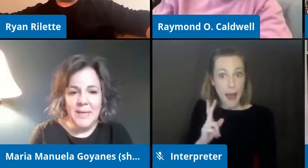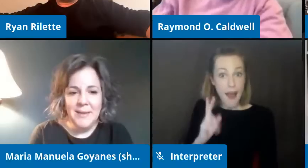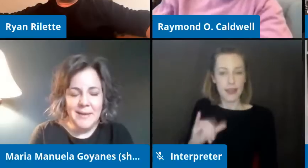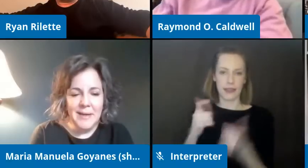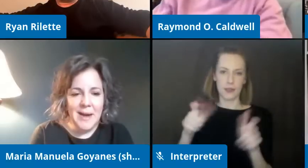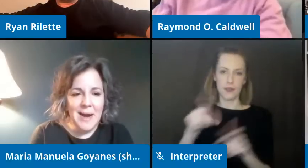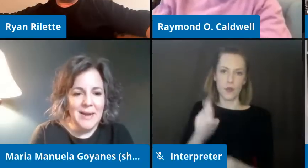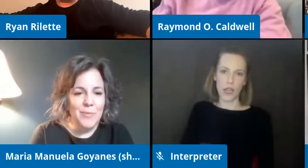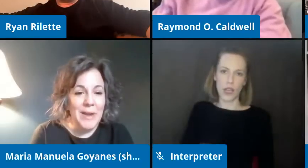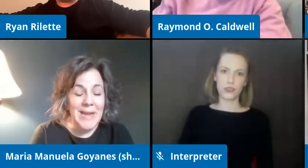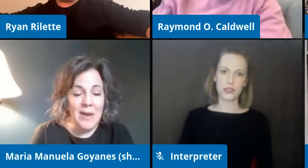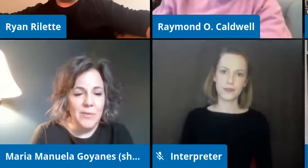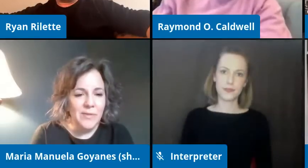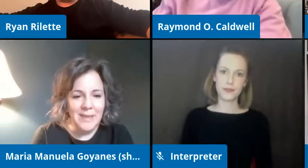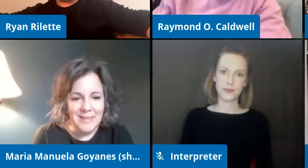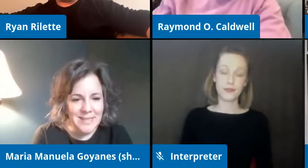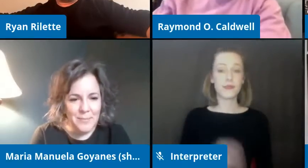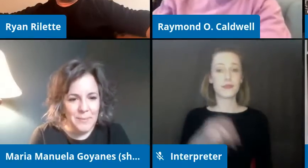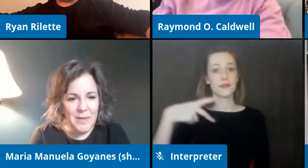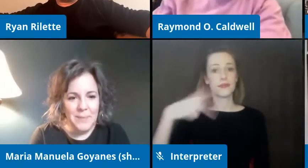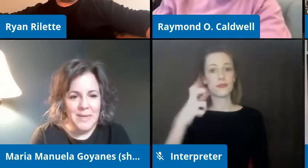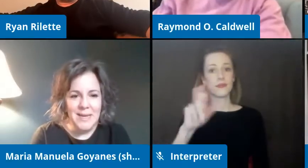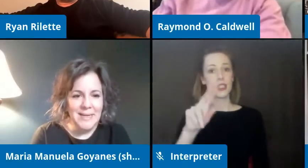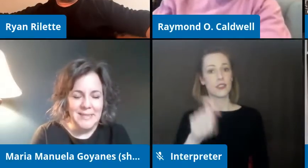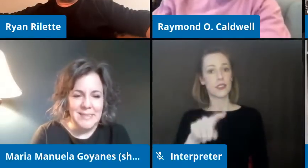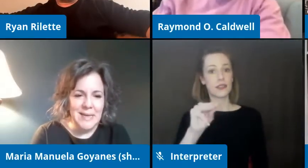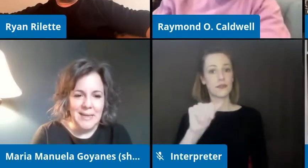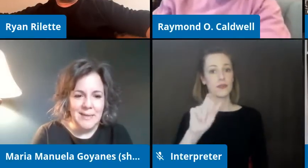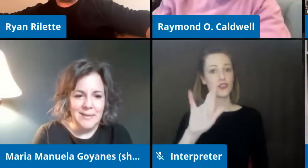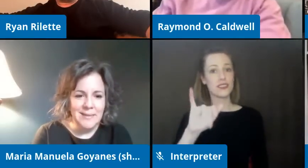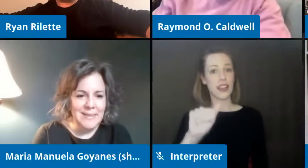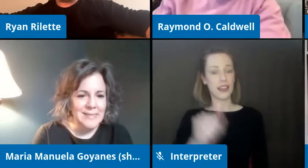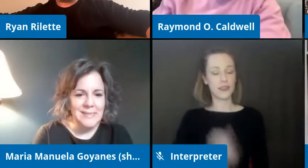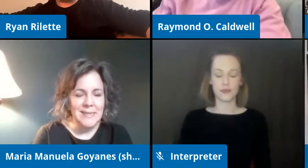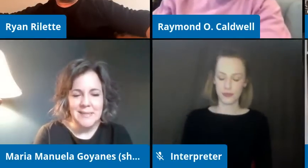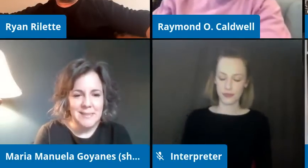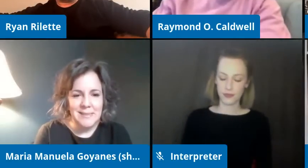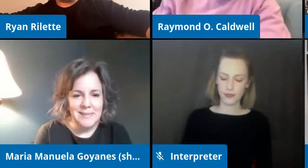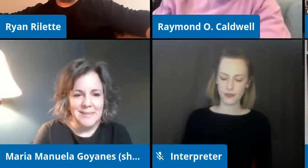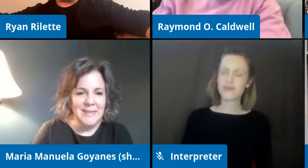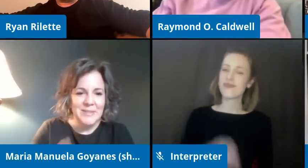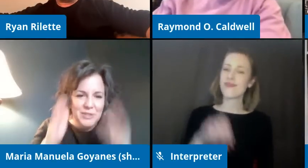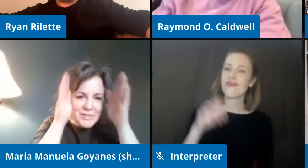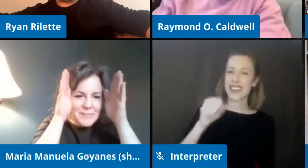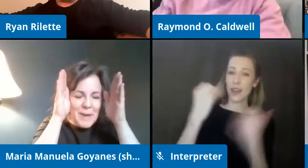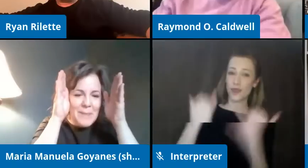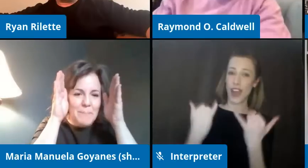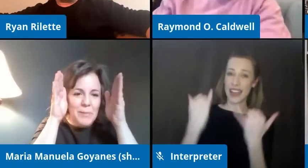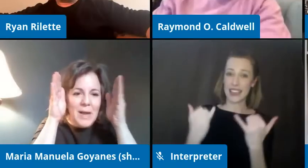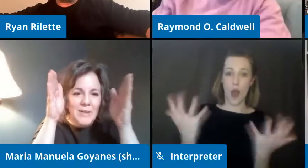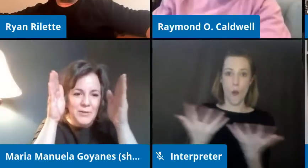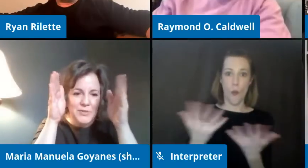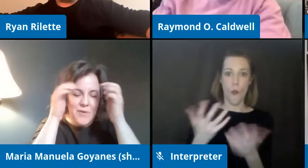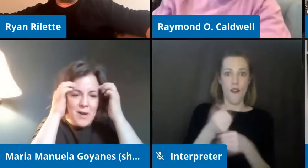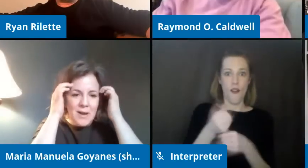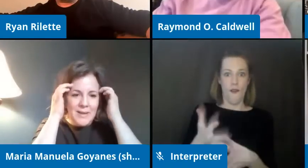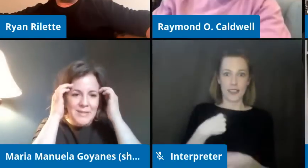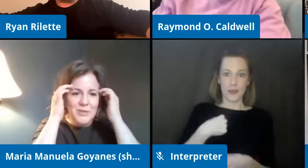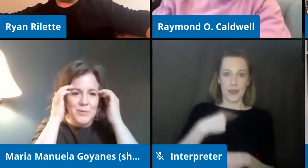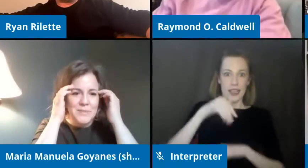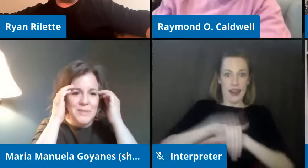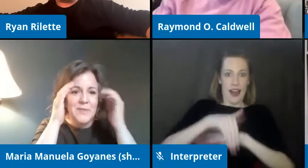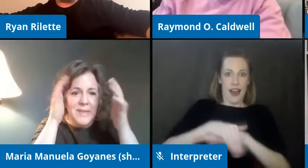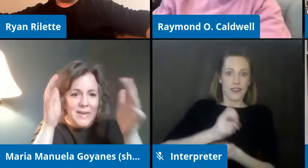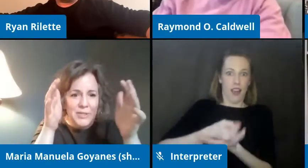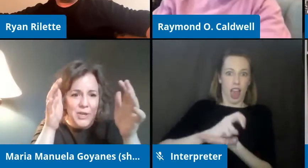Yeah, I mean, right now, the thing that's keeping me up at night is like, is just my blinders are on